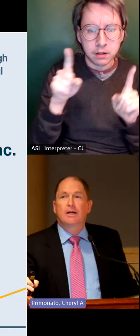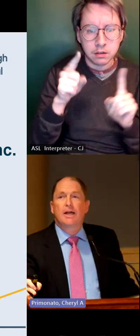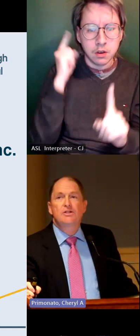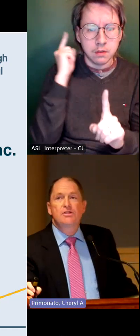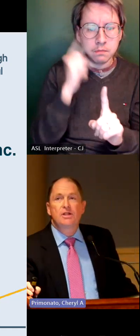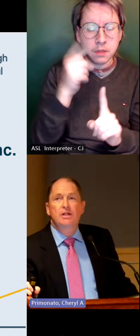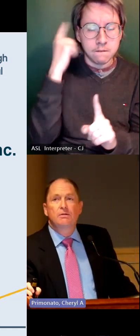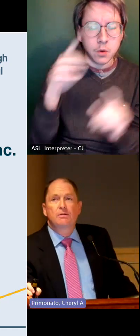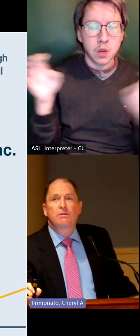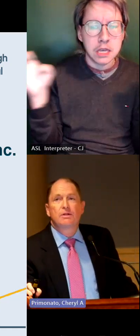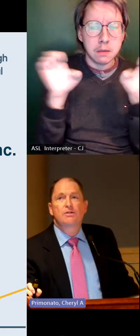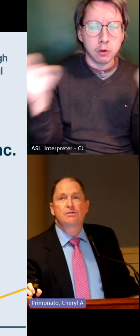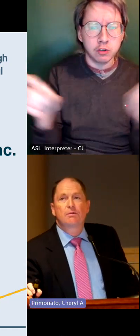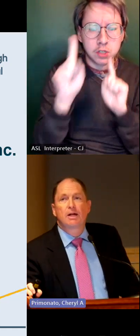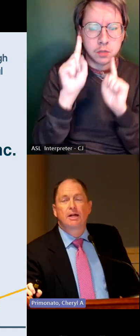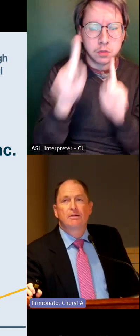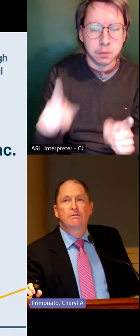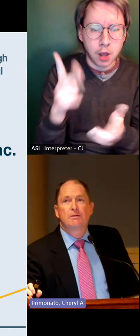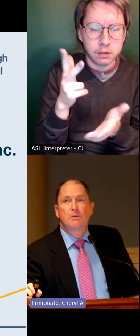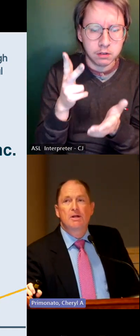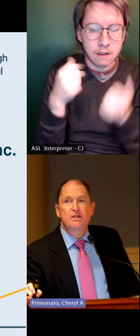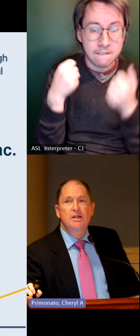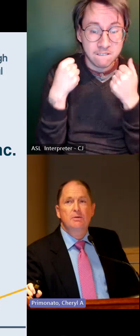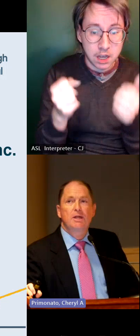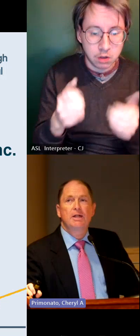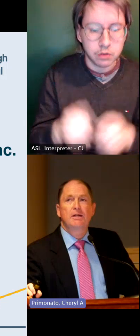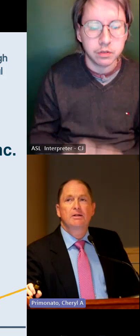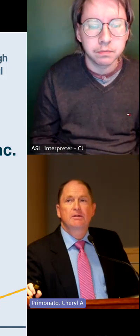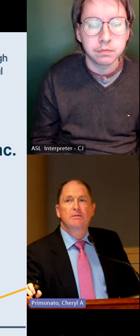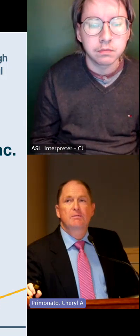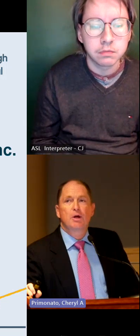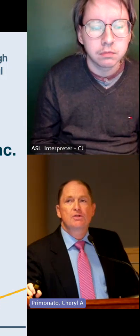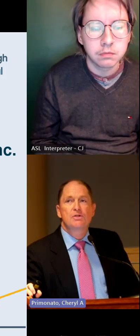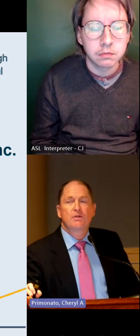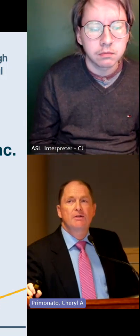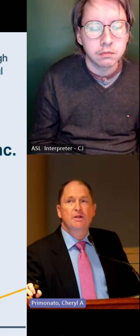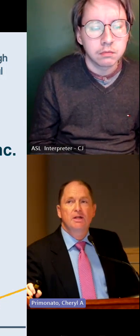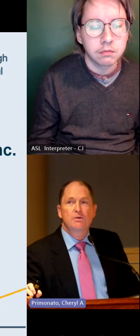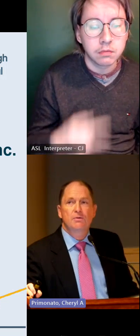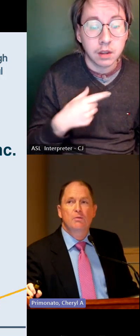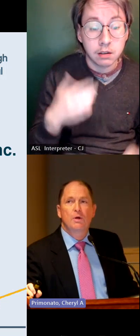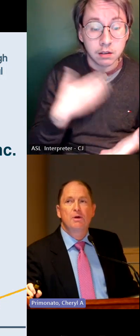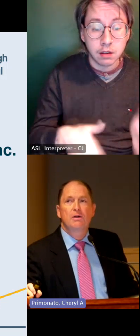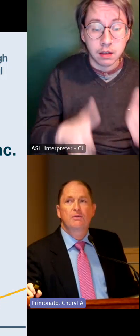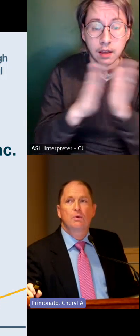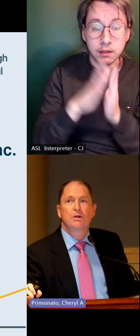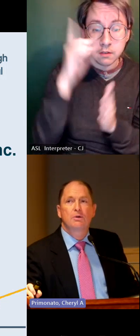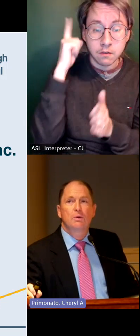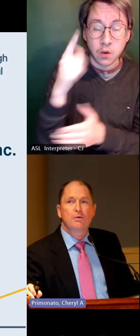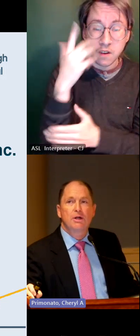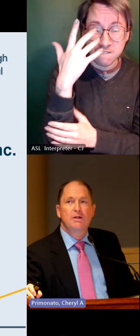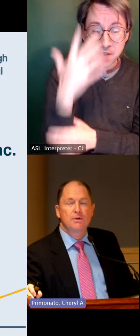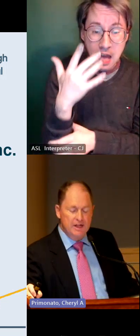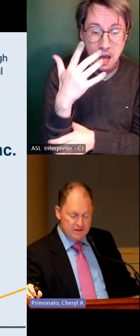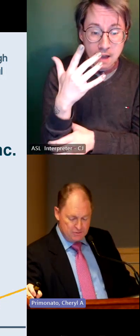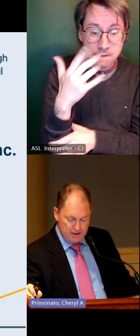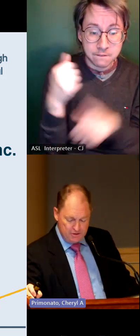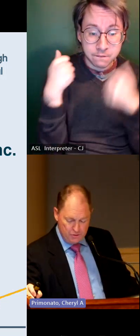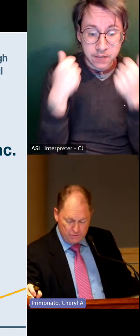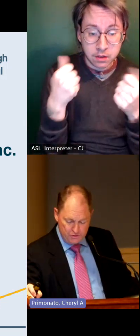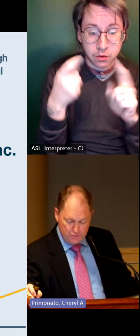The agency is requesting that we purchase 5 vehicles from Whitmire Ford Incorporated